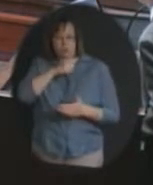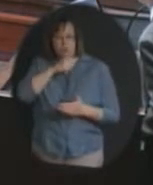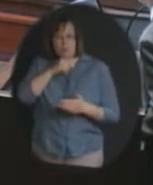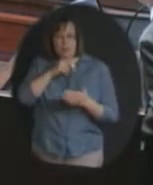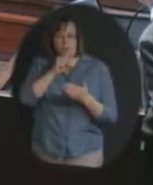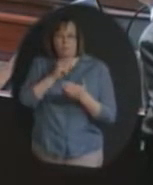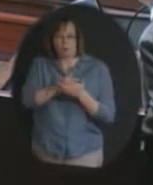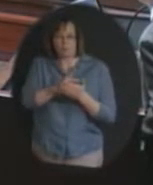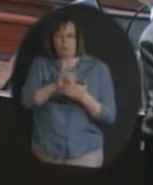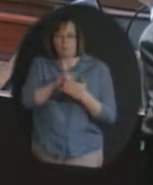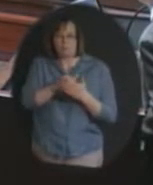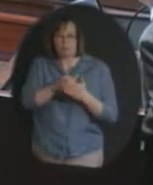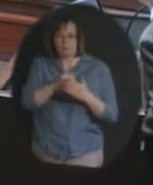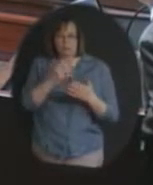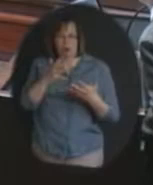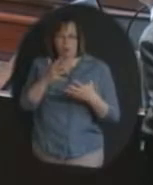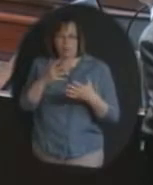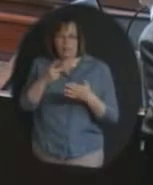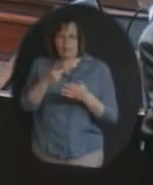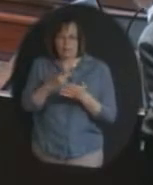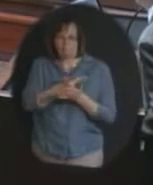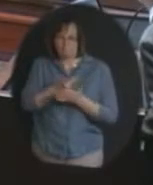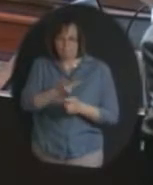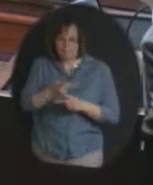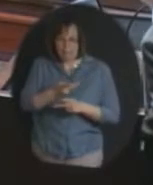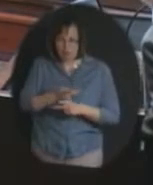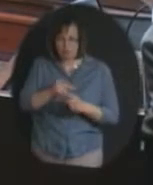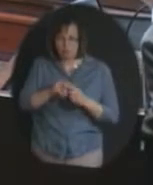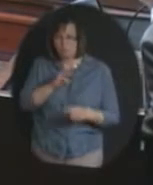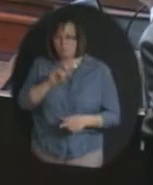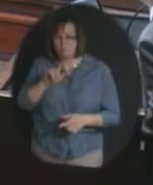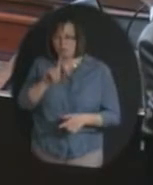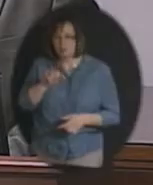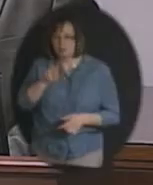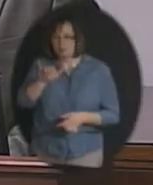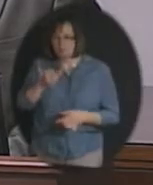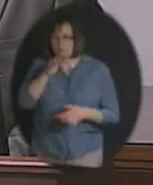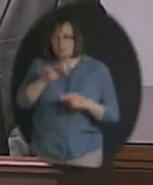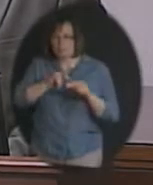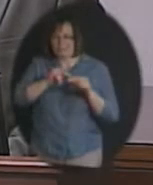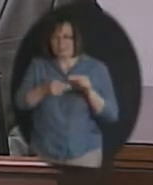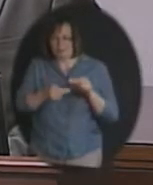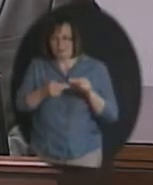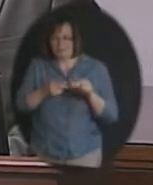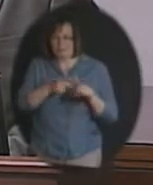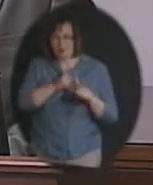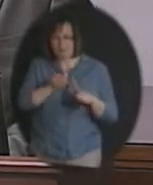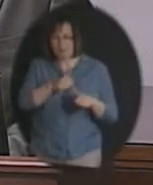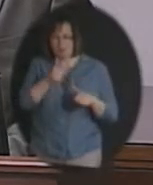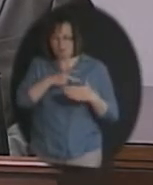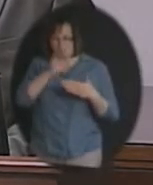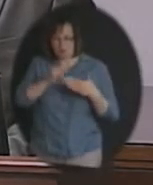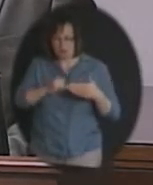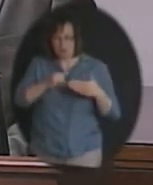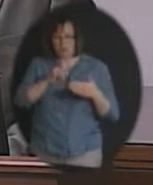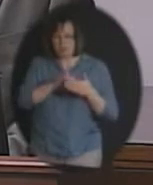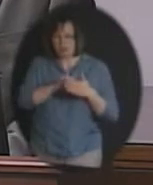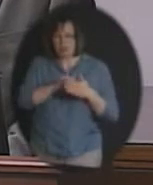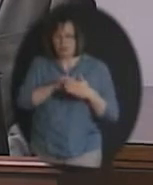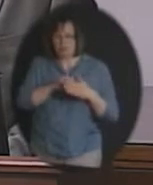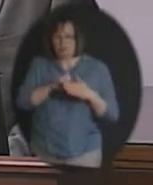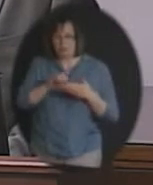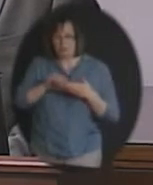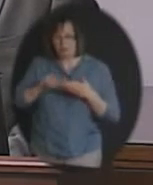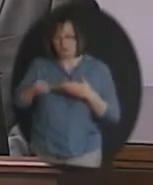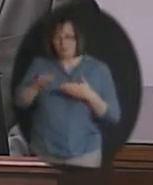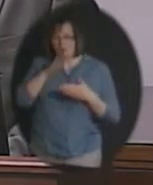We've already calculated this into our mill levy calculations. Right. Actually, our mill levy will be decreasing from other projects that are coming off,